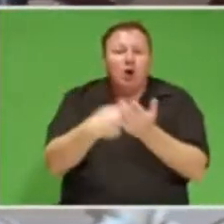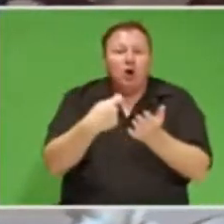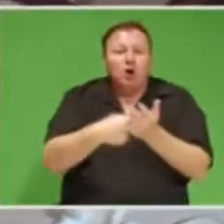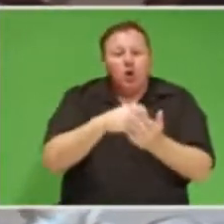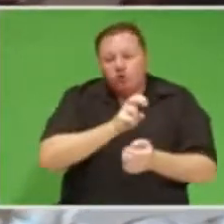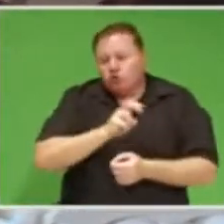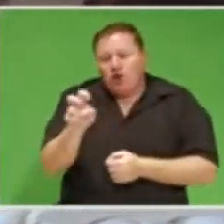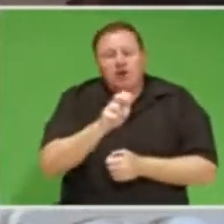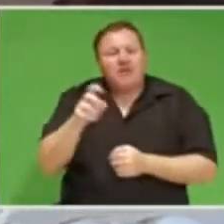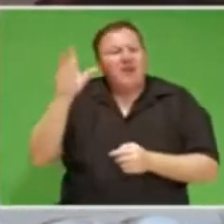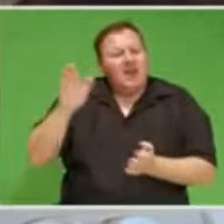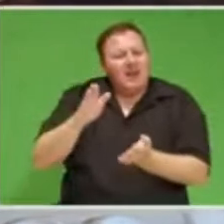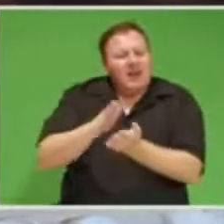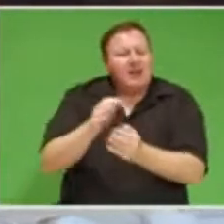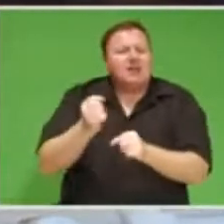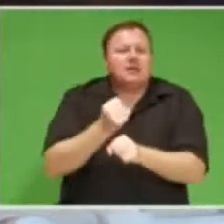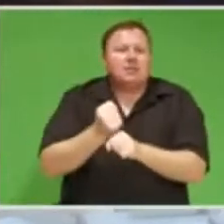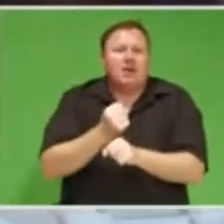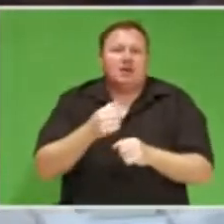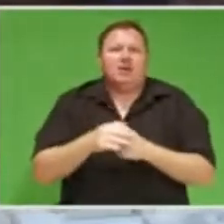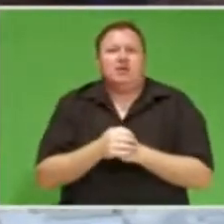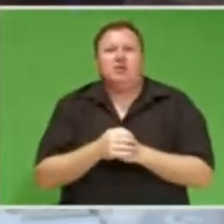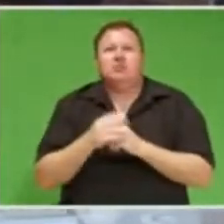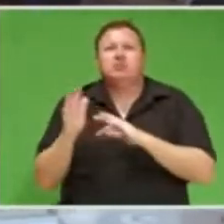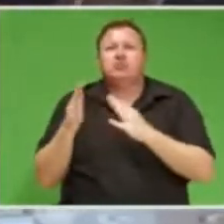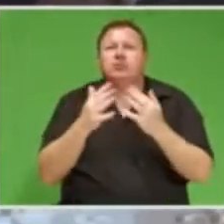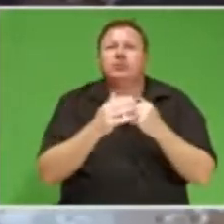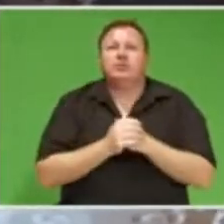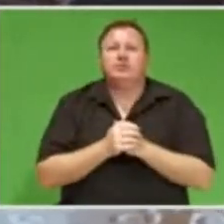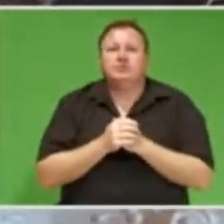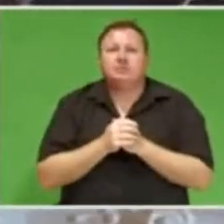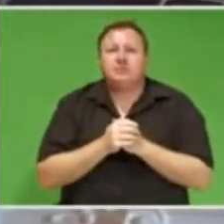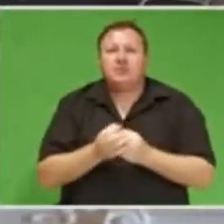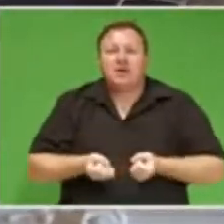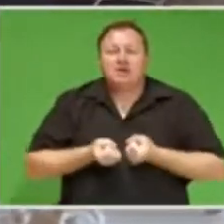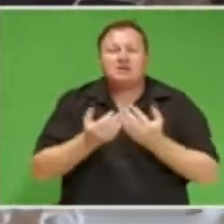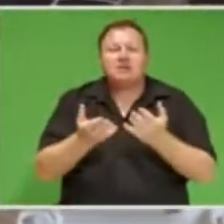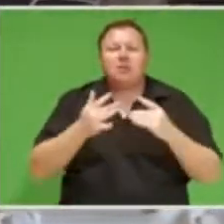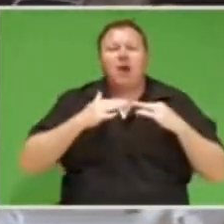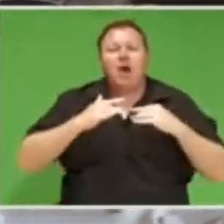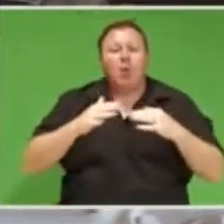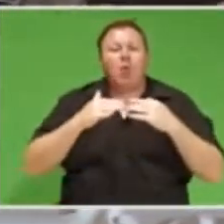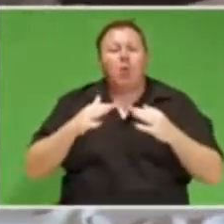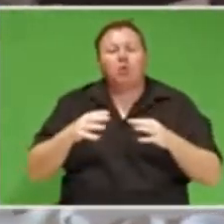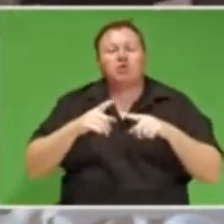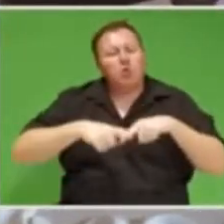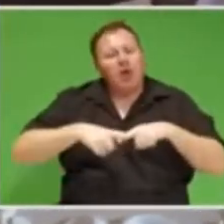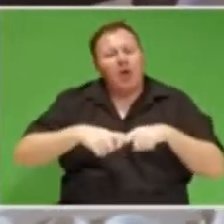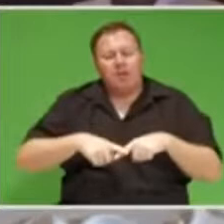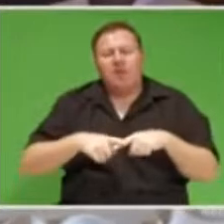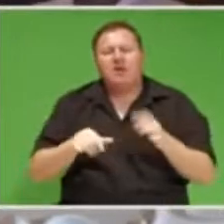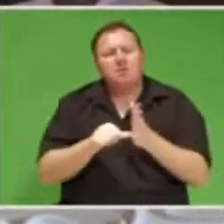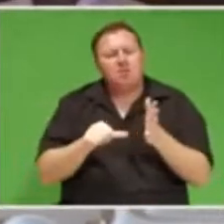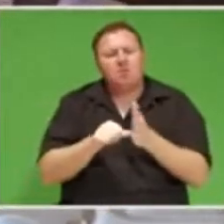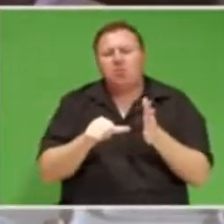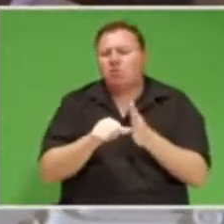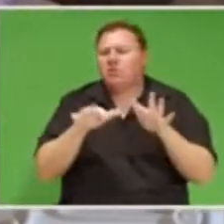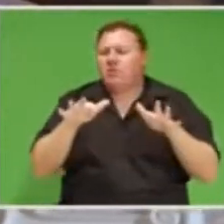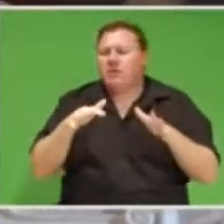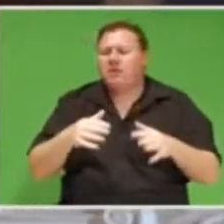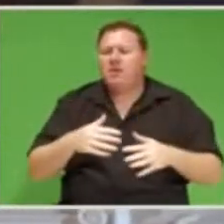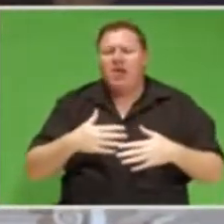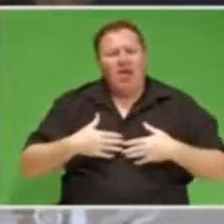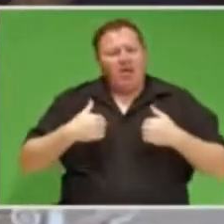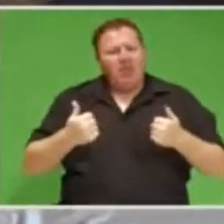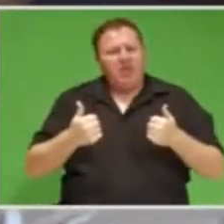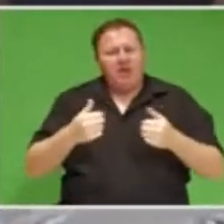The reliable supply of water is essential for the well-being of people and the growth of our